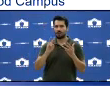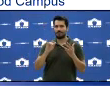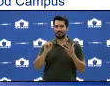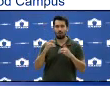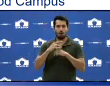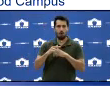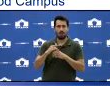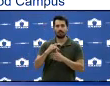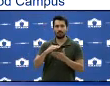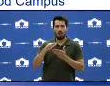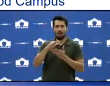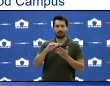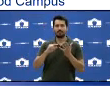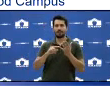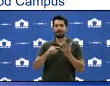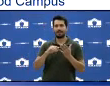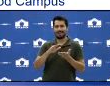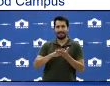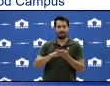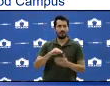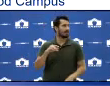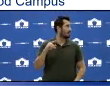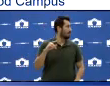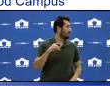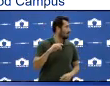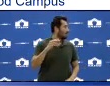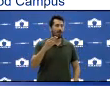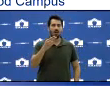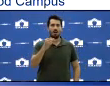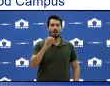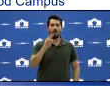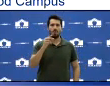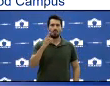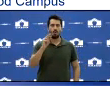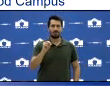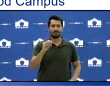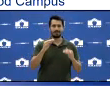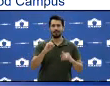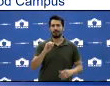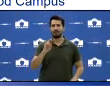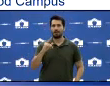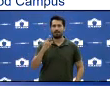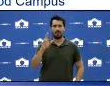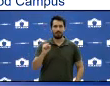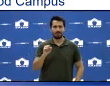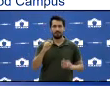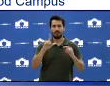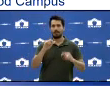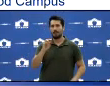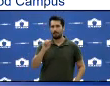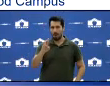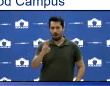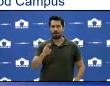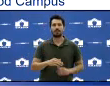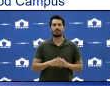High School, Bonham Academy, Bowdoin Academy, Hawthorne Academy, Douglas Elementary School, Lamar